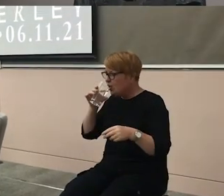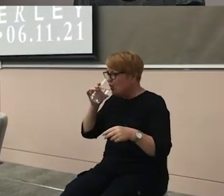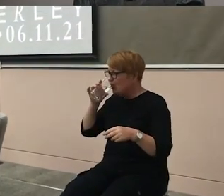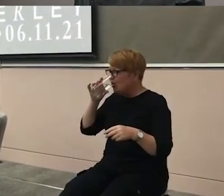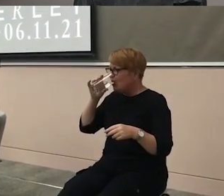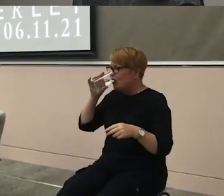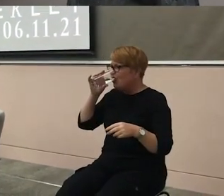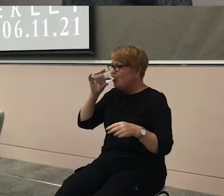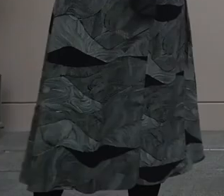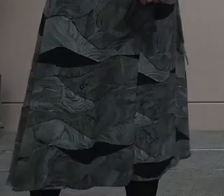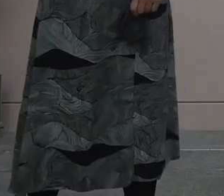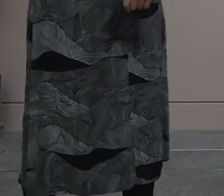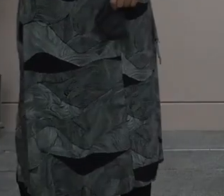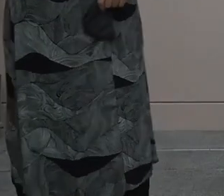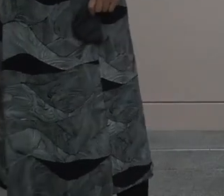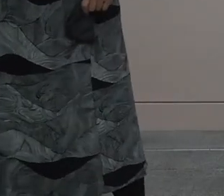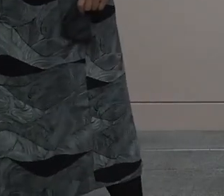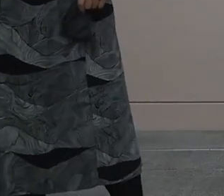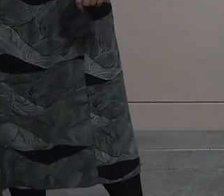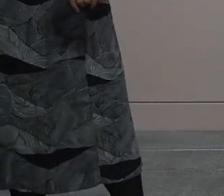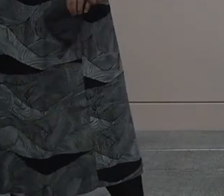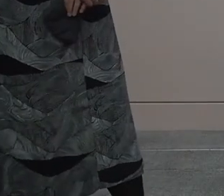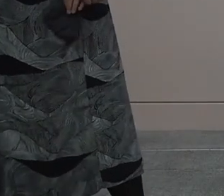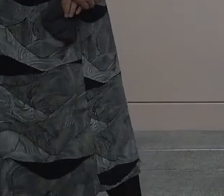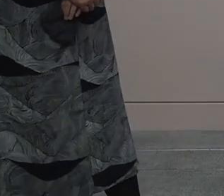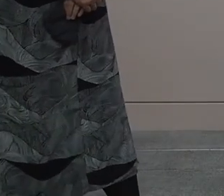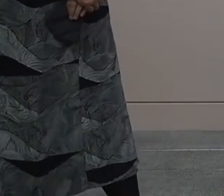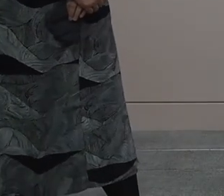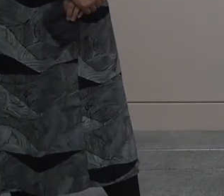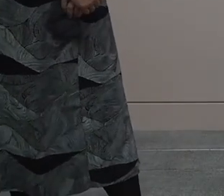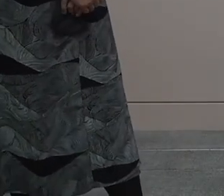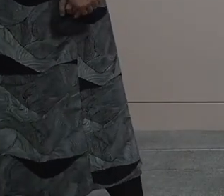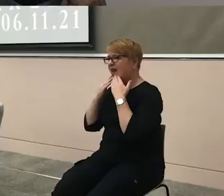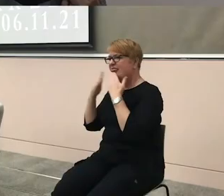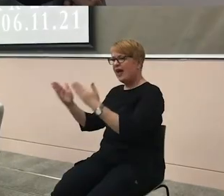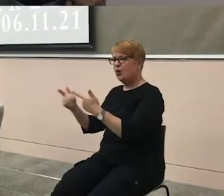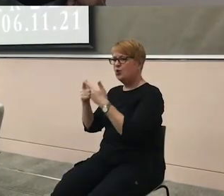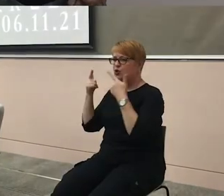much. Like, my heart and my head is so full, in such a good way.